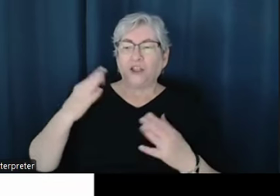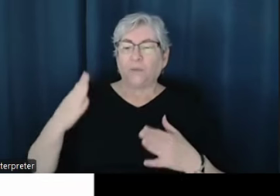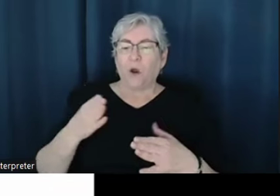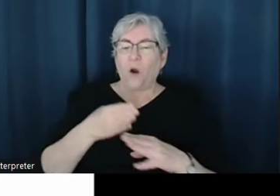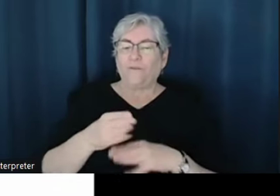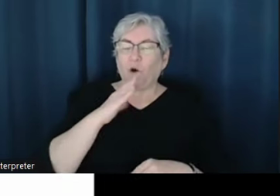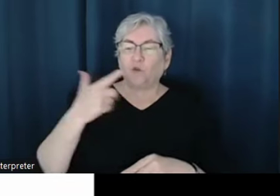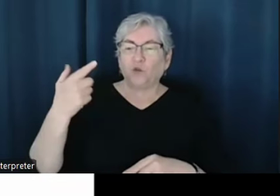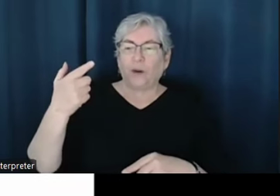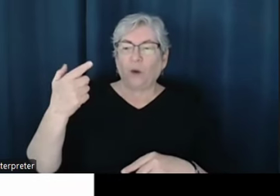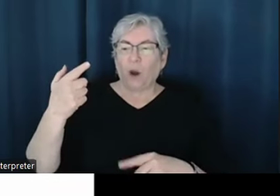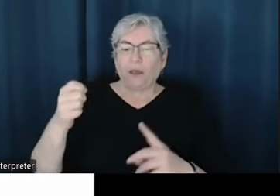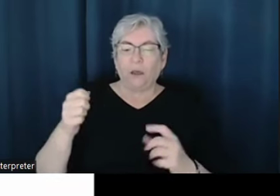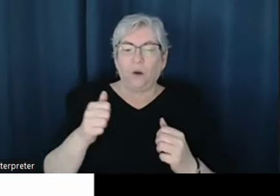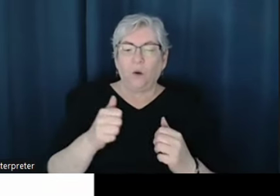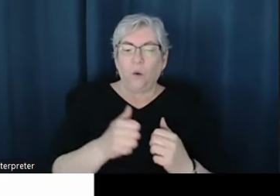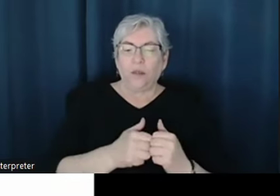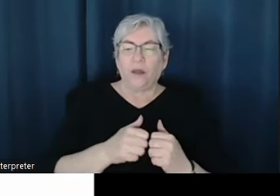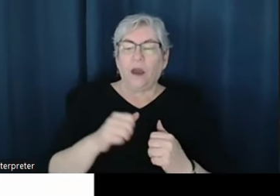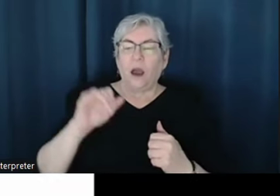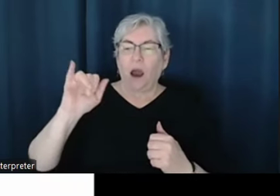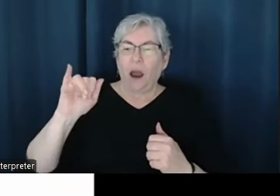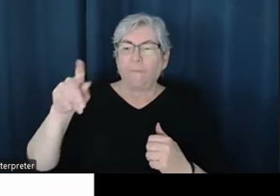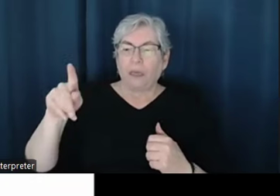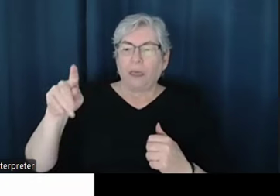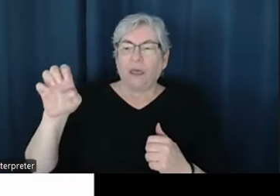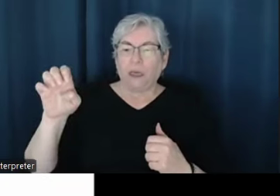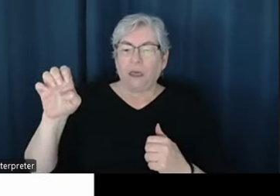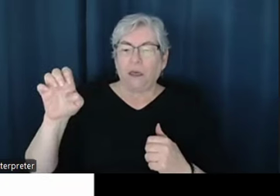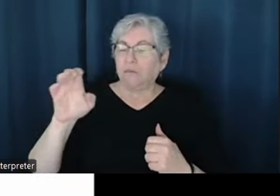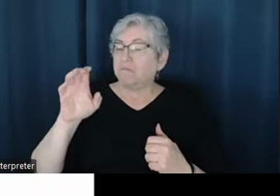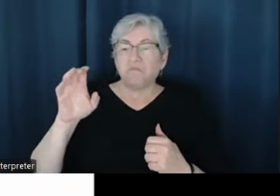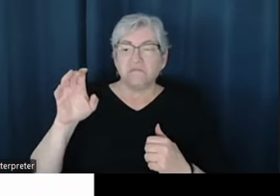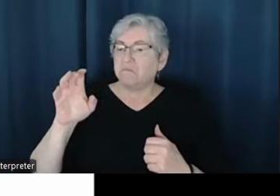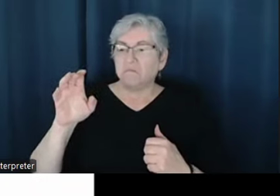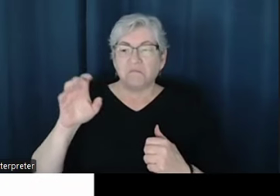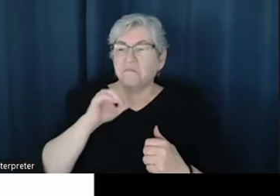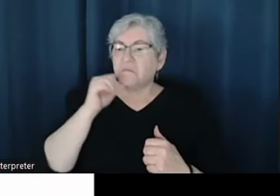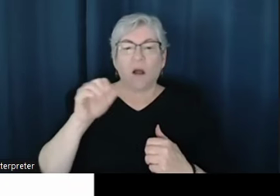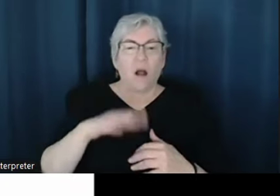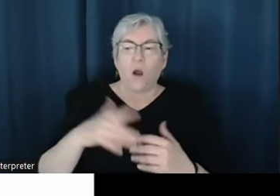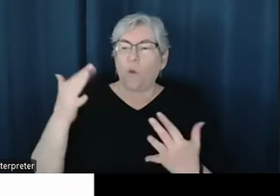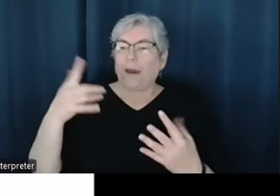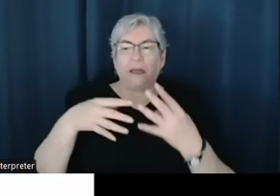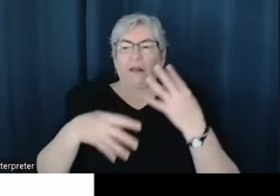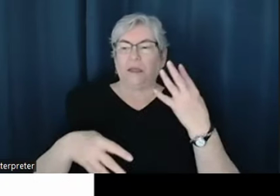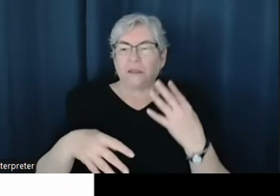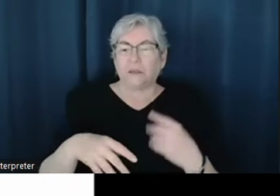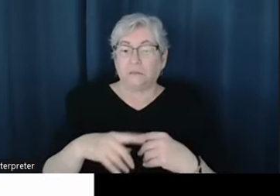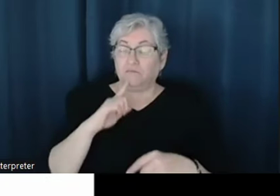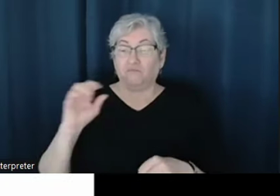old with an IPE will not be on a waiting list. Is this